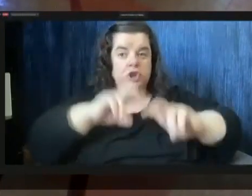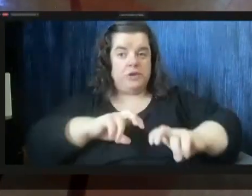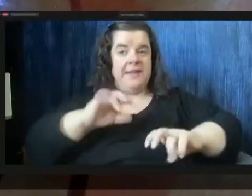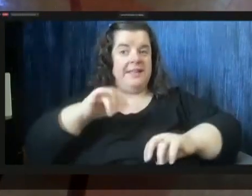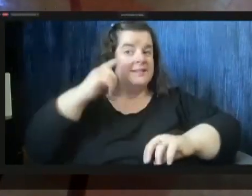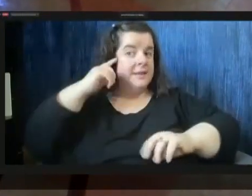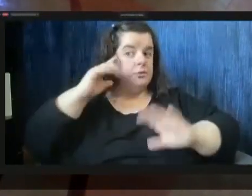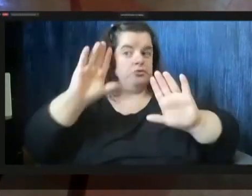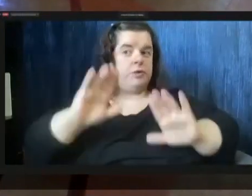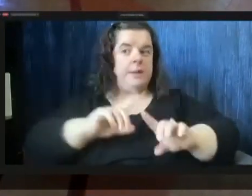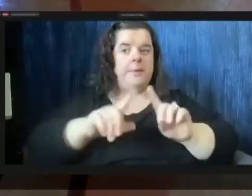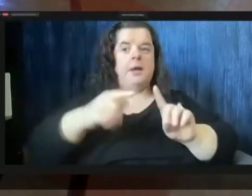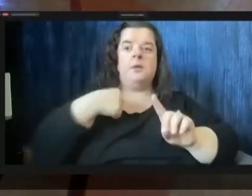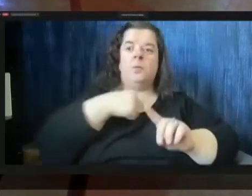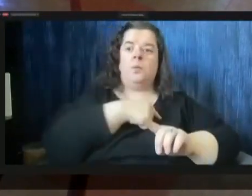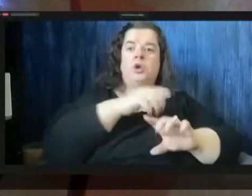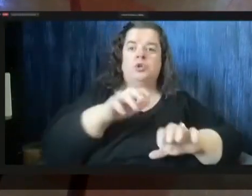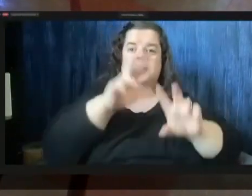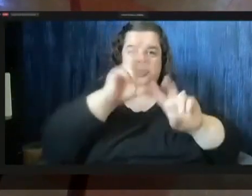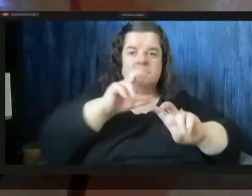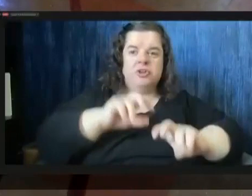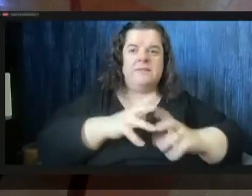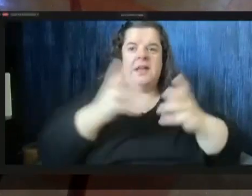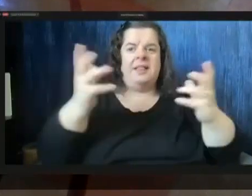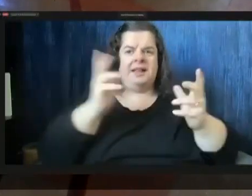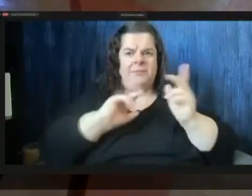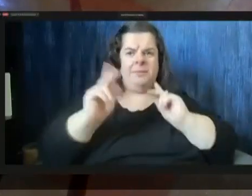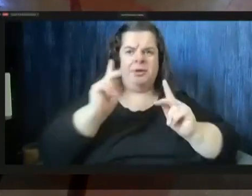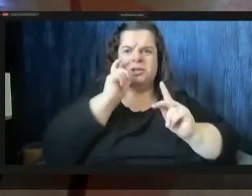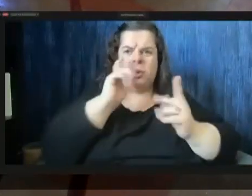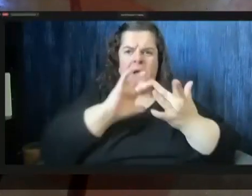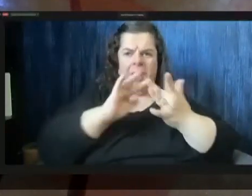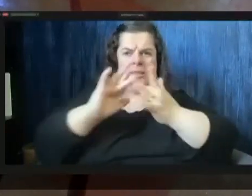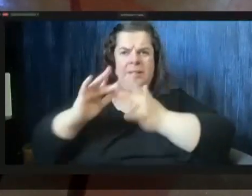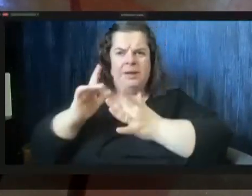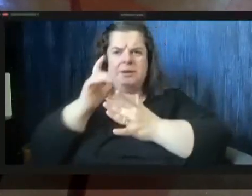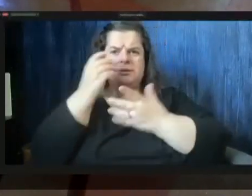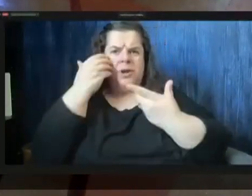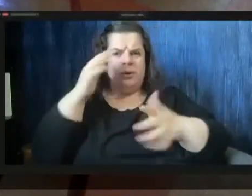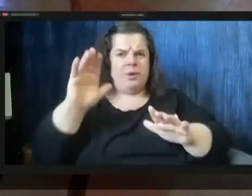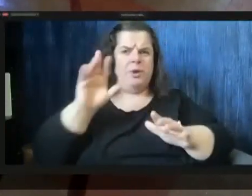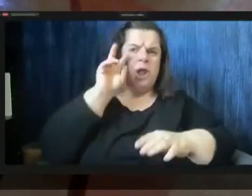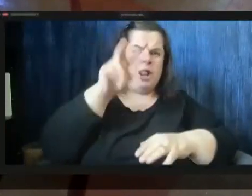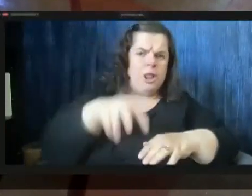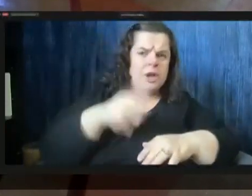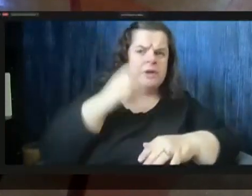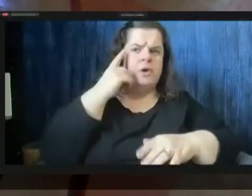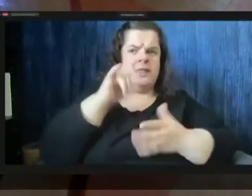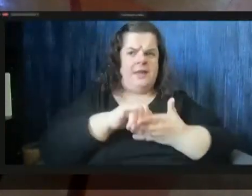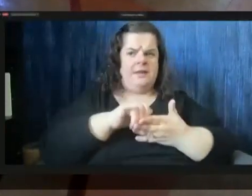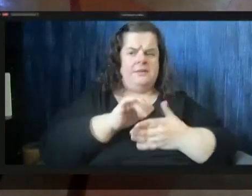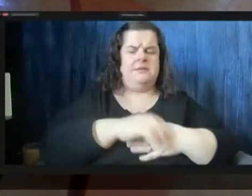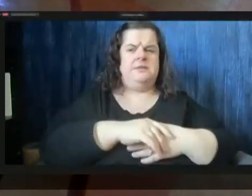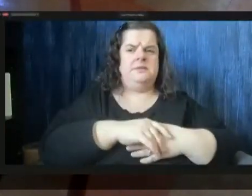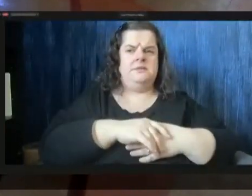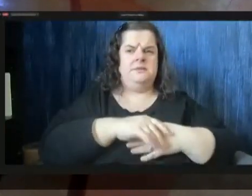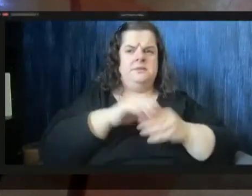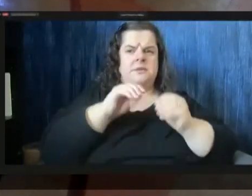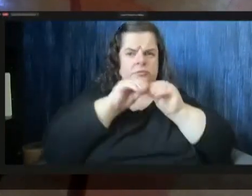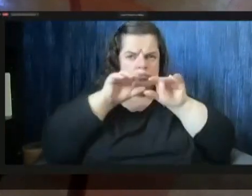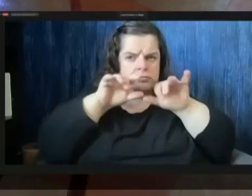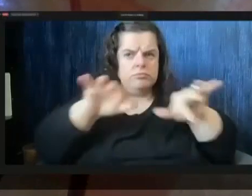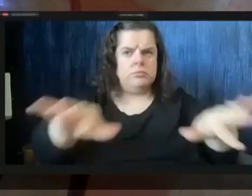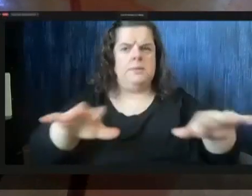but if we're doing a survey, there's a lot of people that don't go online. There are a lot of people that don't know to even look for the survey. It's getting the word out about the